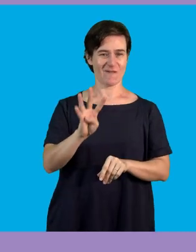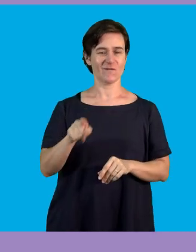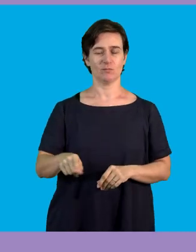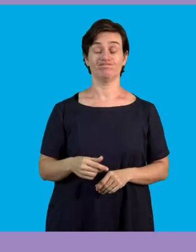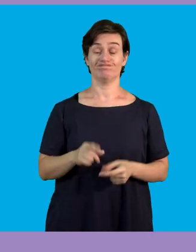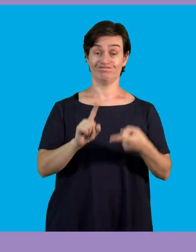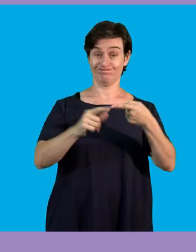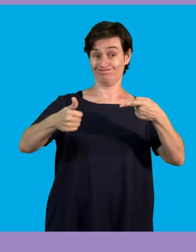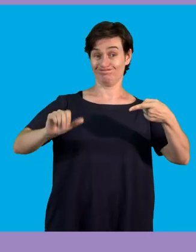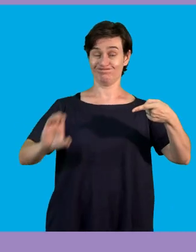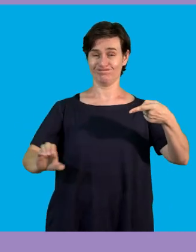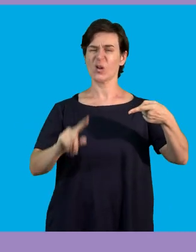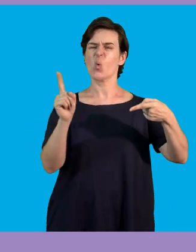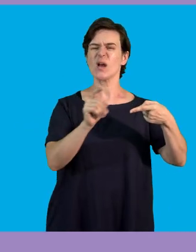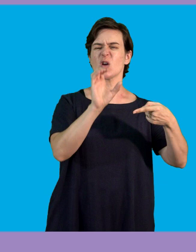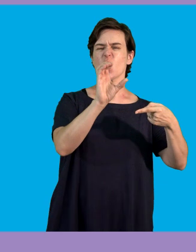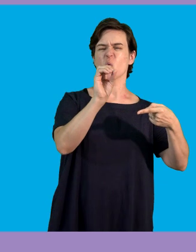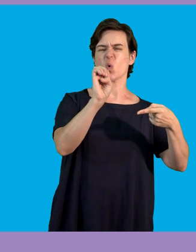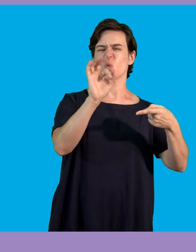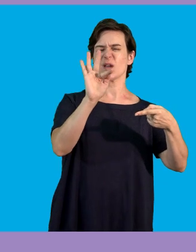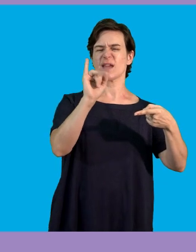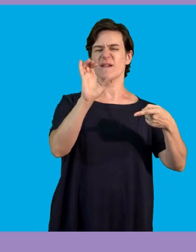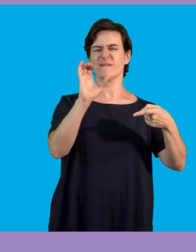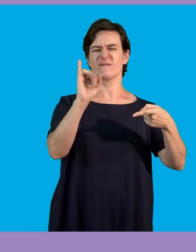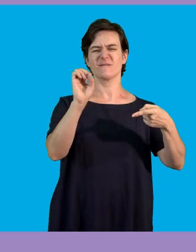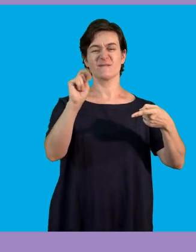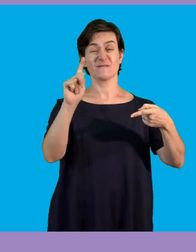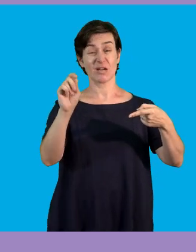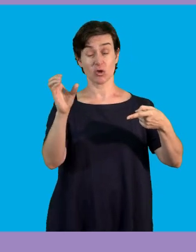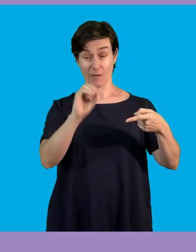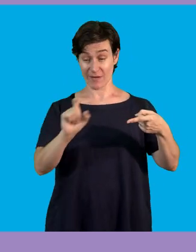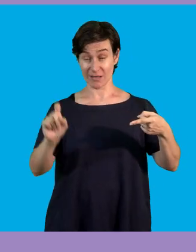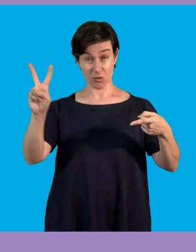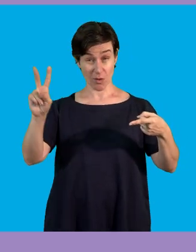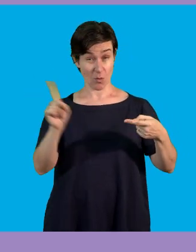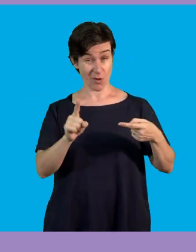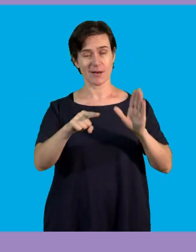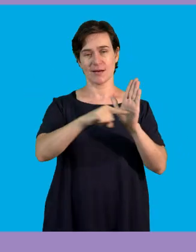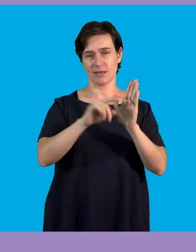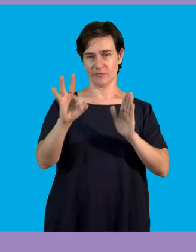is the coefficient of x squared? Is negative 3.